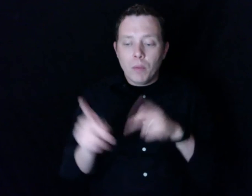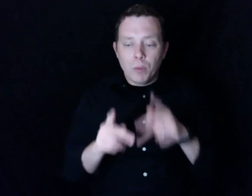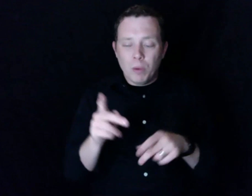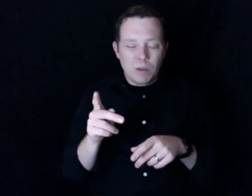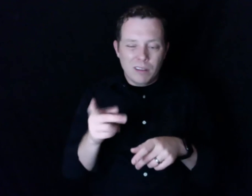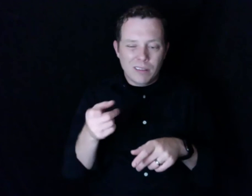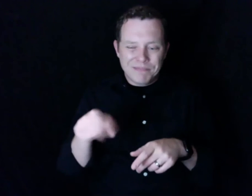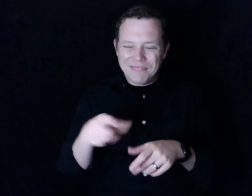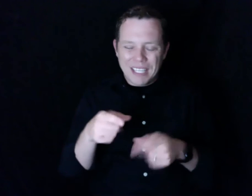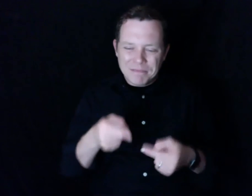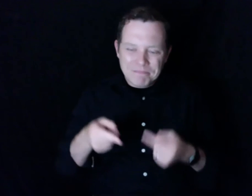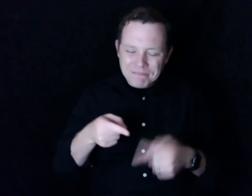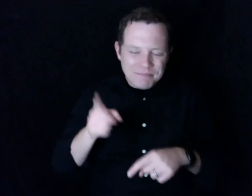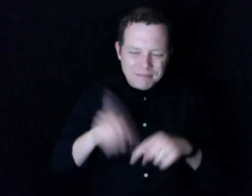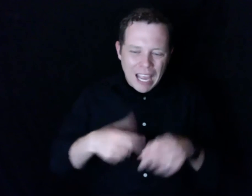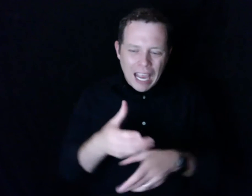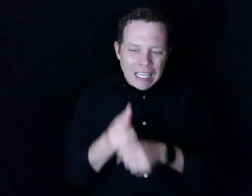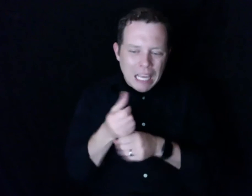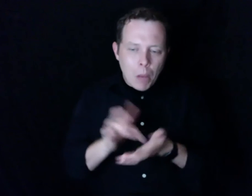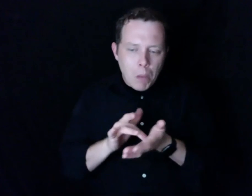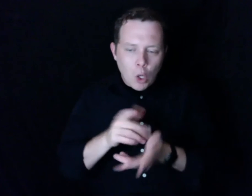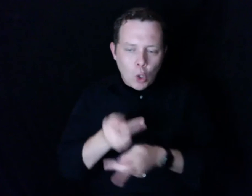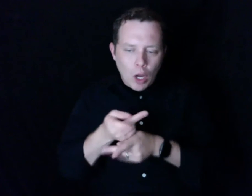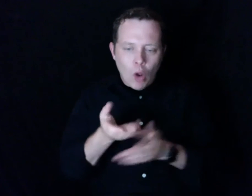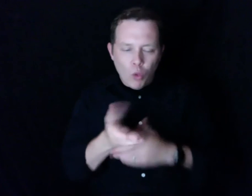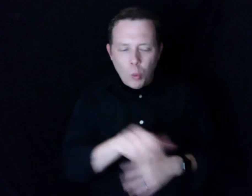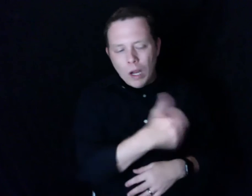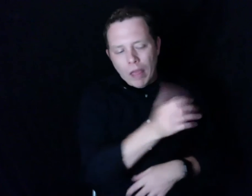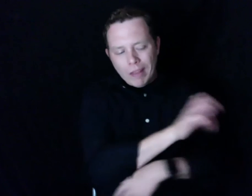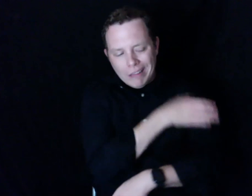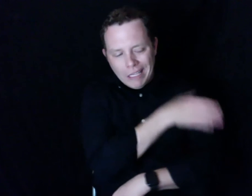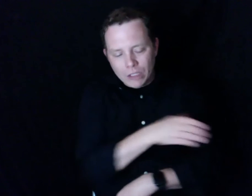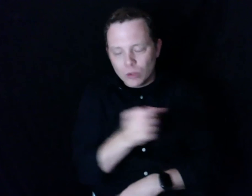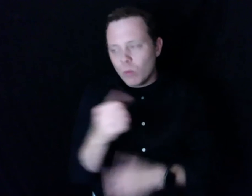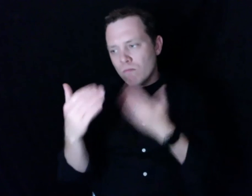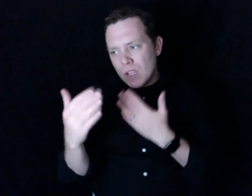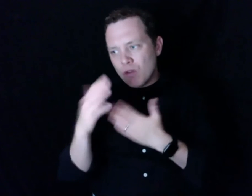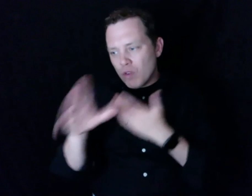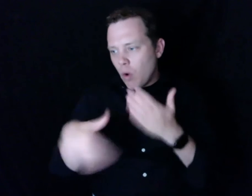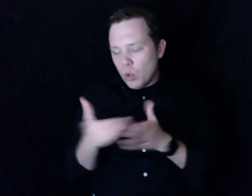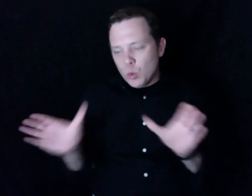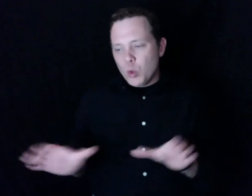other clinic. So thank you for all that you do.